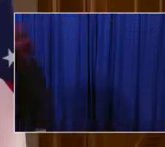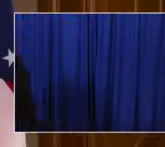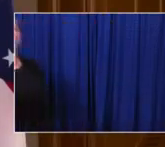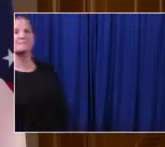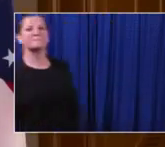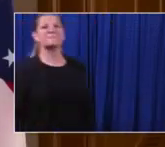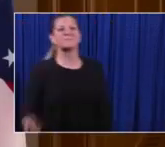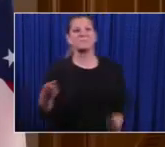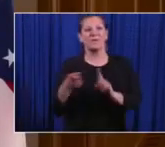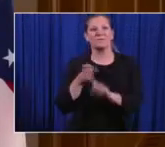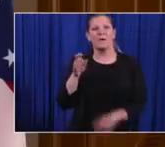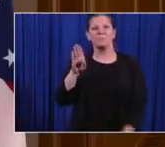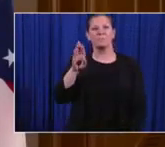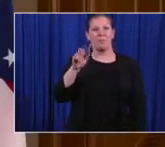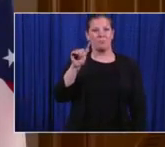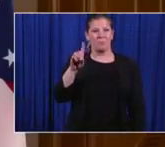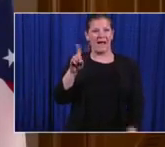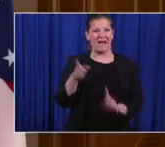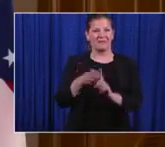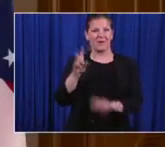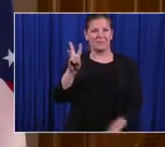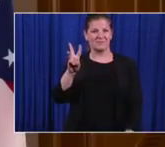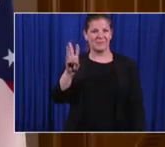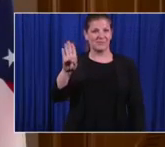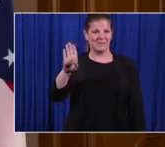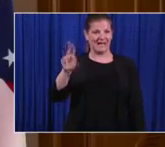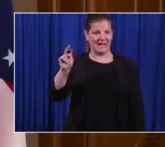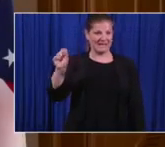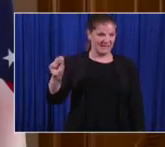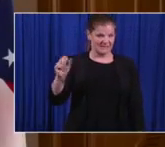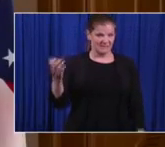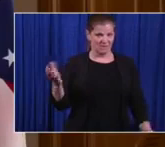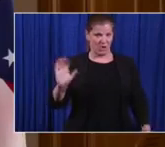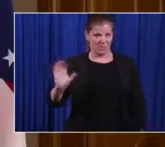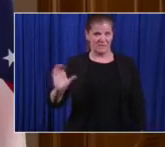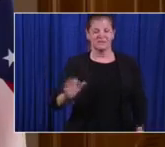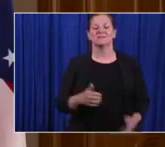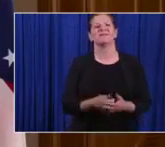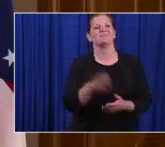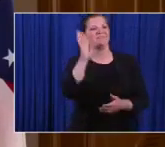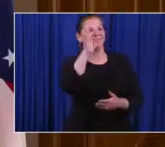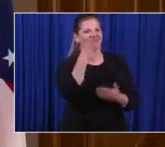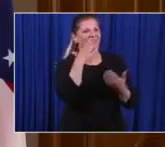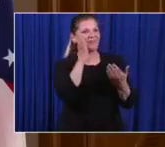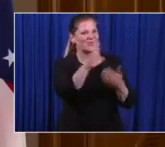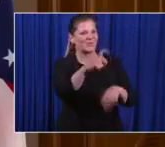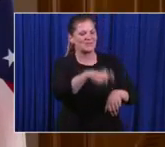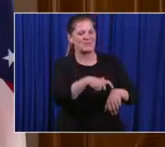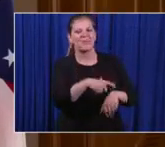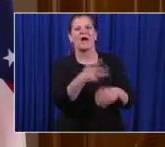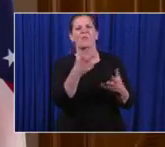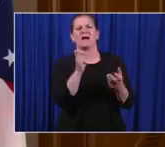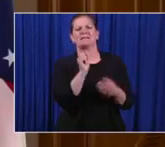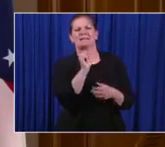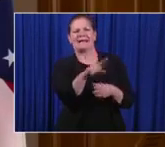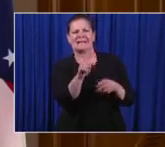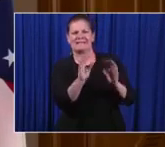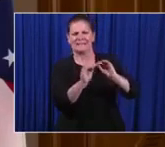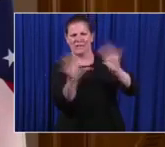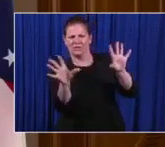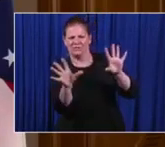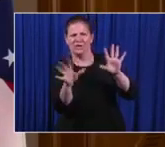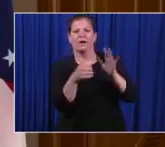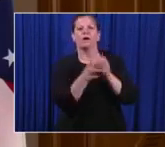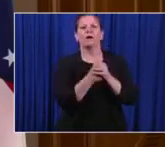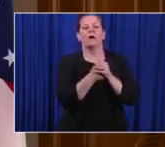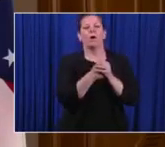Hey, Governor, thank you so much for taking the time. A couple of really quick ones. First of all, I just want to make sure I heard you clearly that